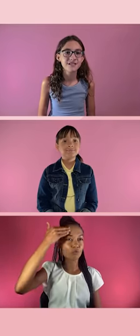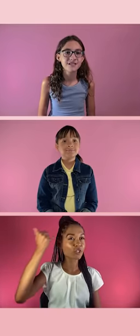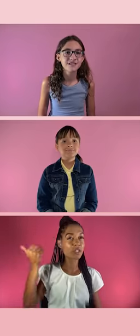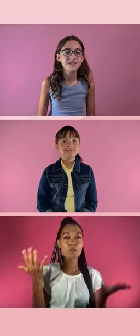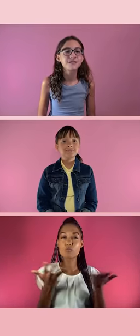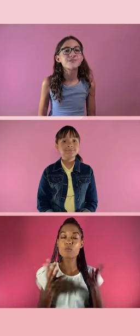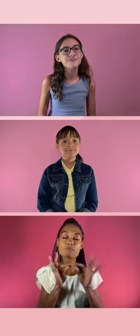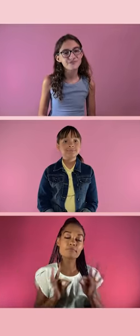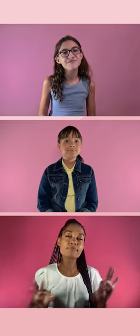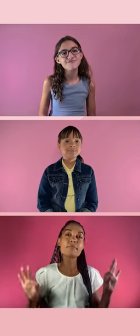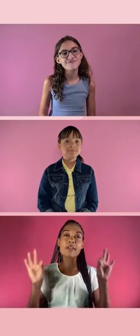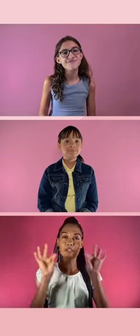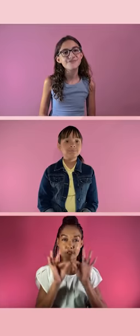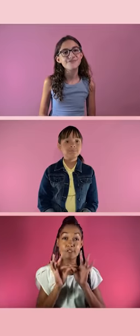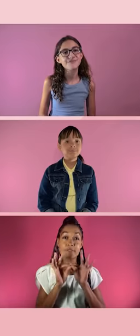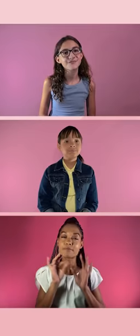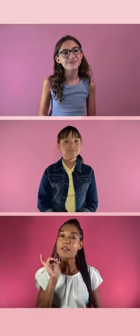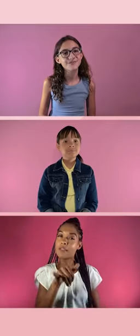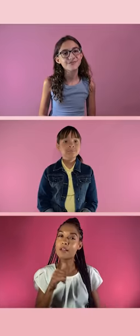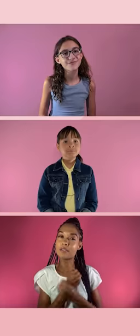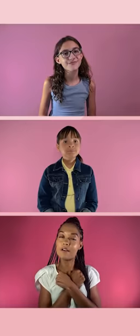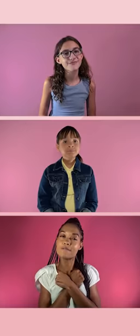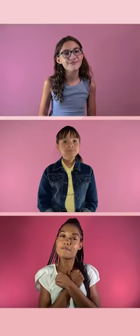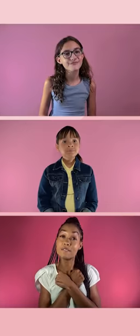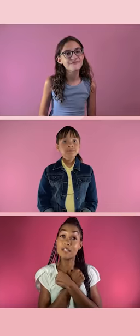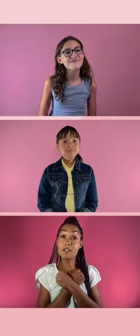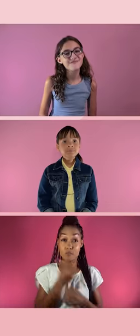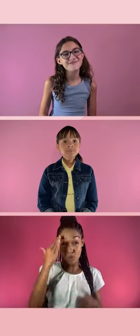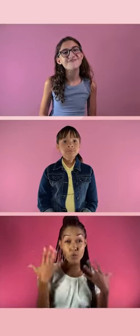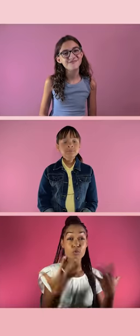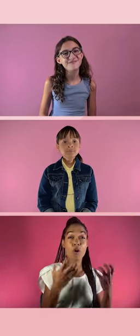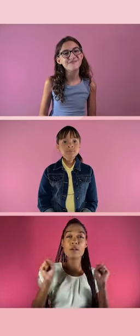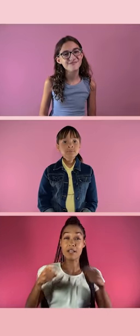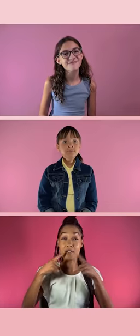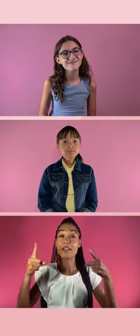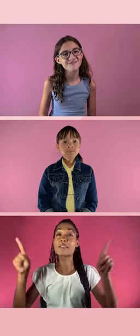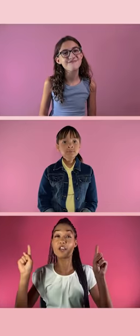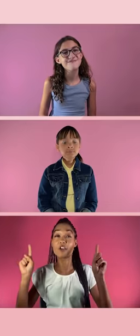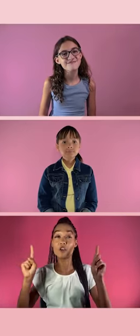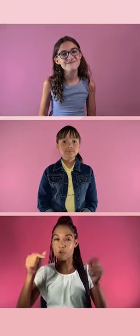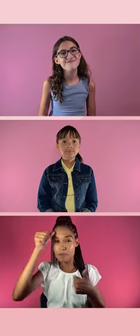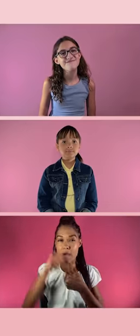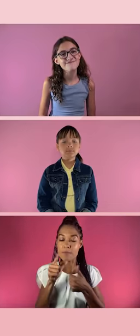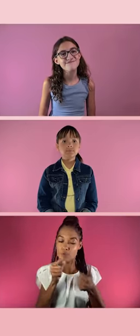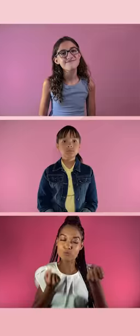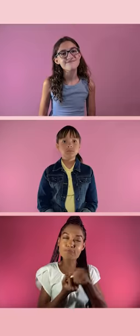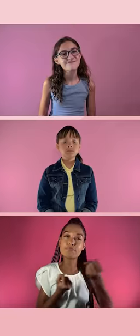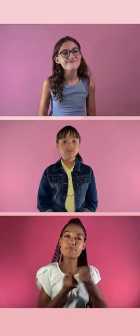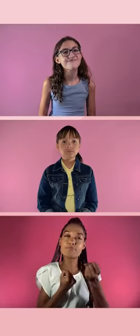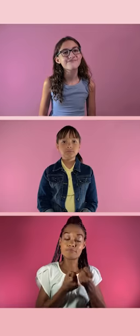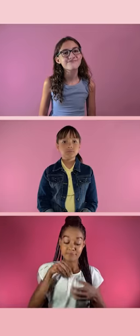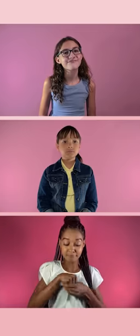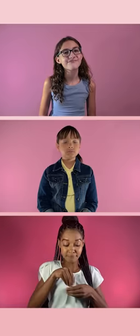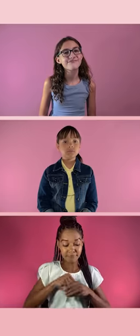sure you never lose sight of what really matters. That's love. You know what you want, and you know you can get there. But remember who's with you along